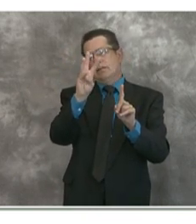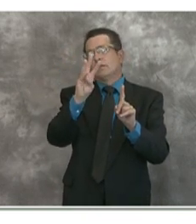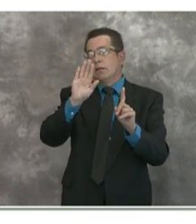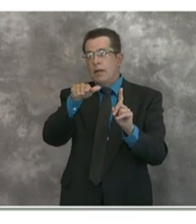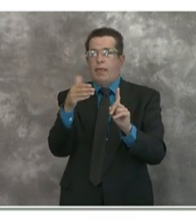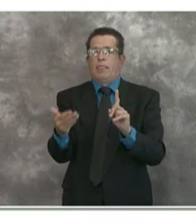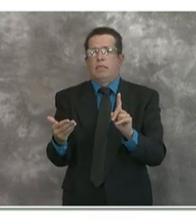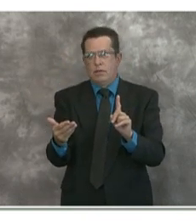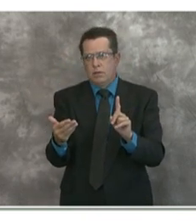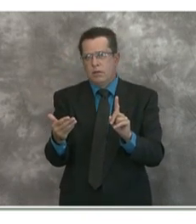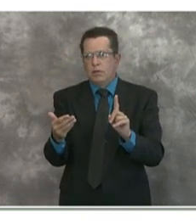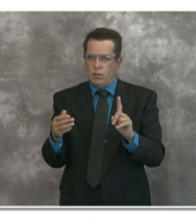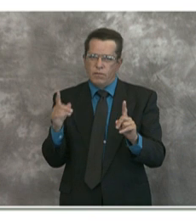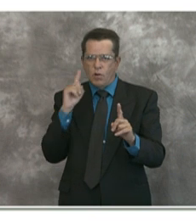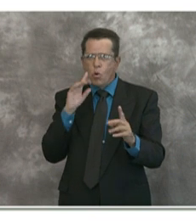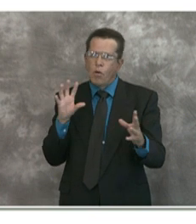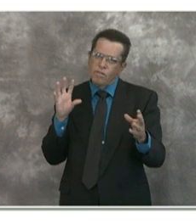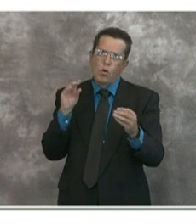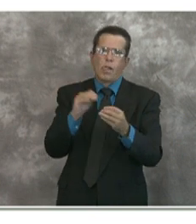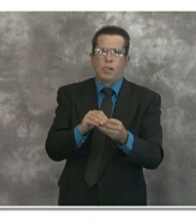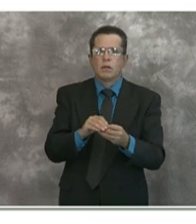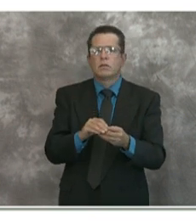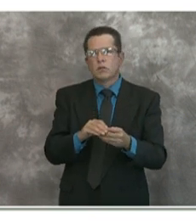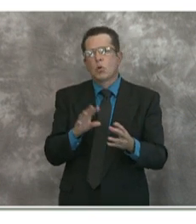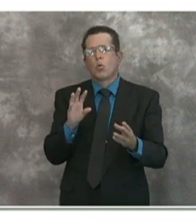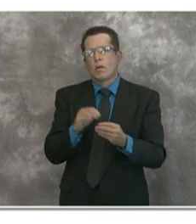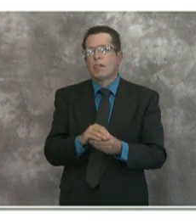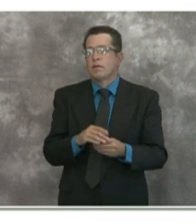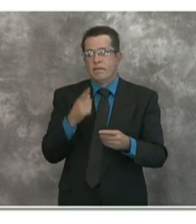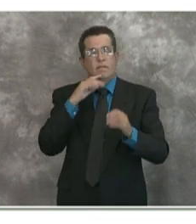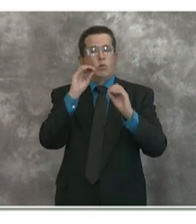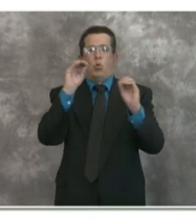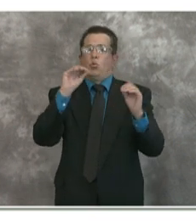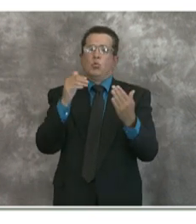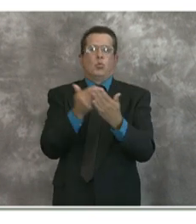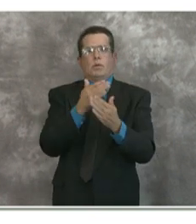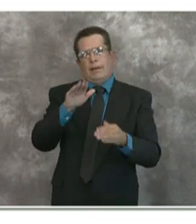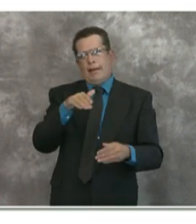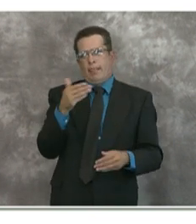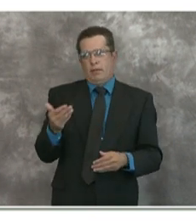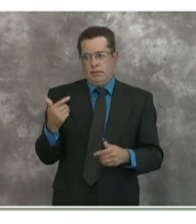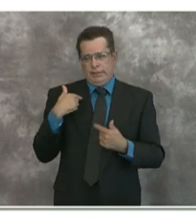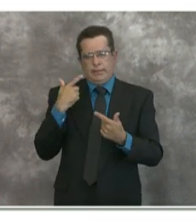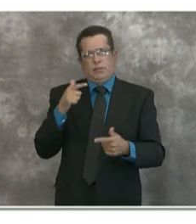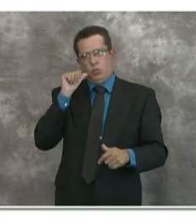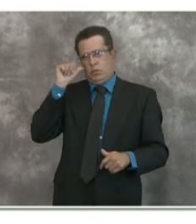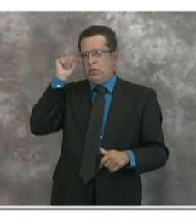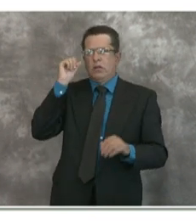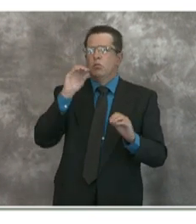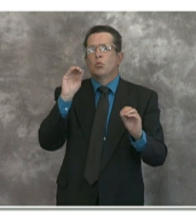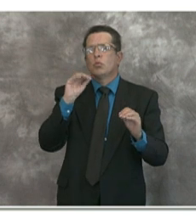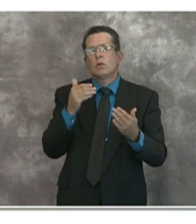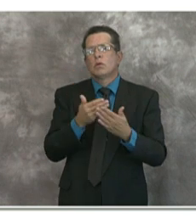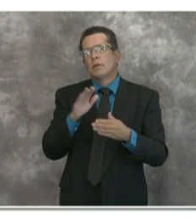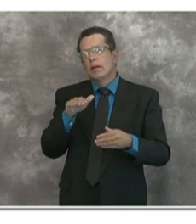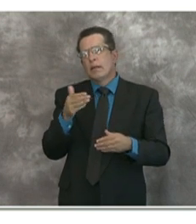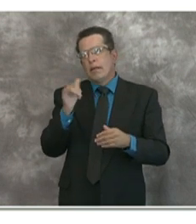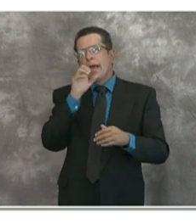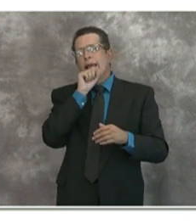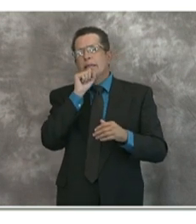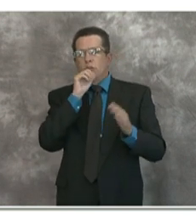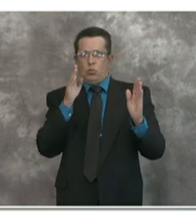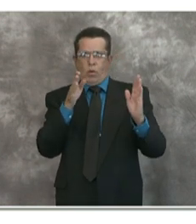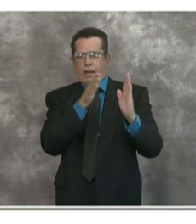296 deaths included in the overall total. There were no new deaths reported since yesterday. The age range